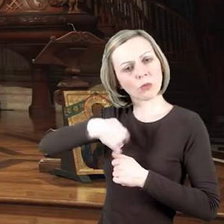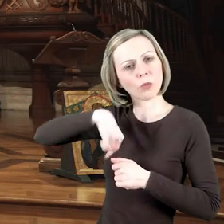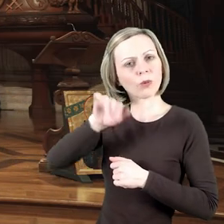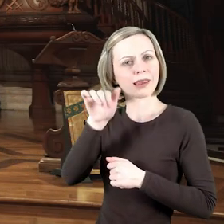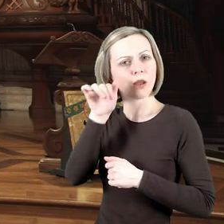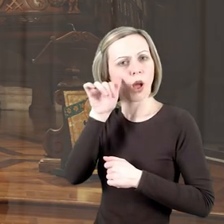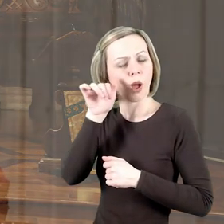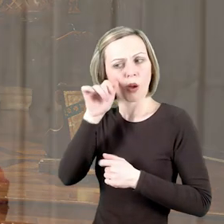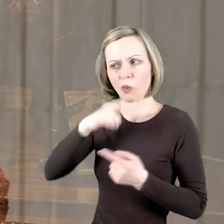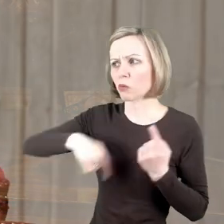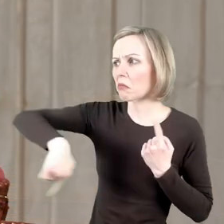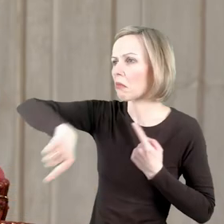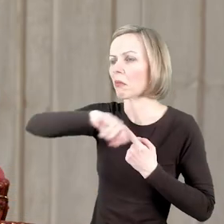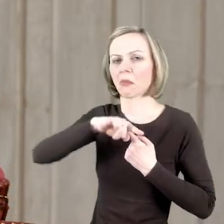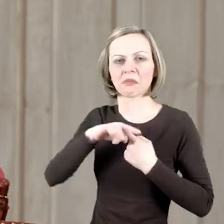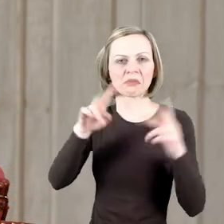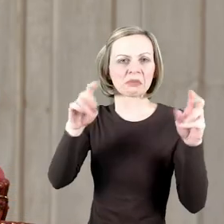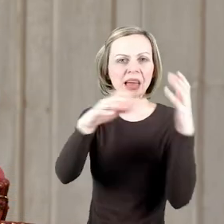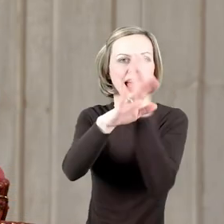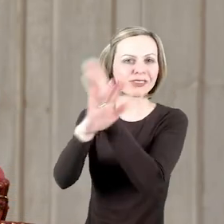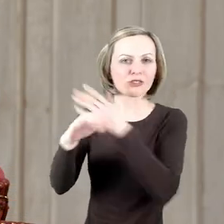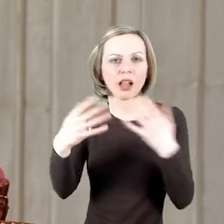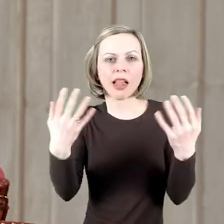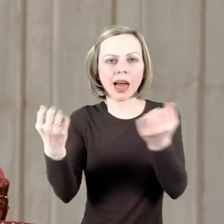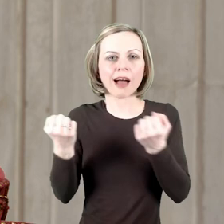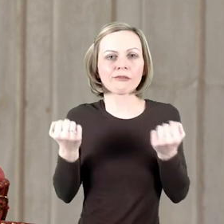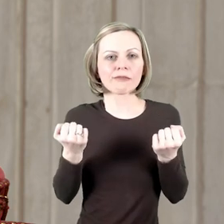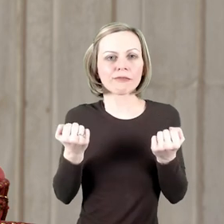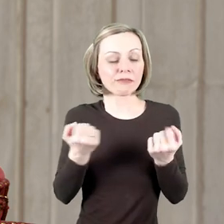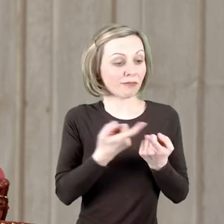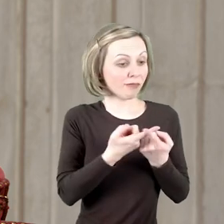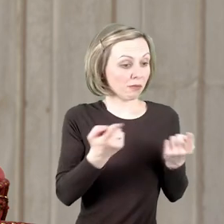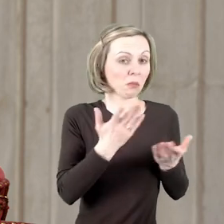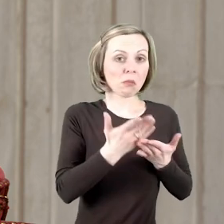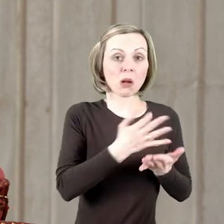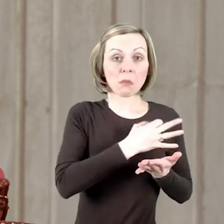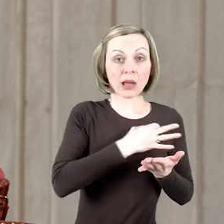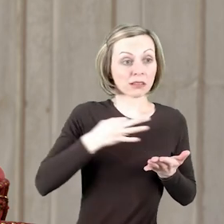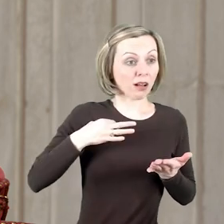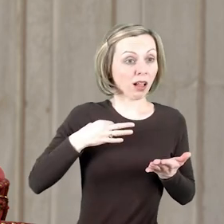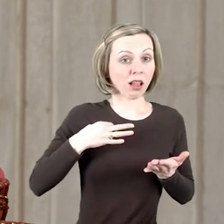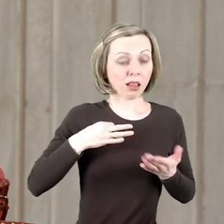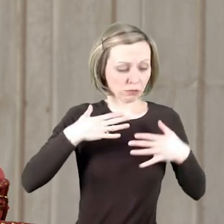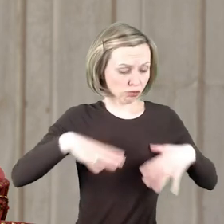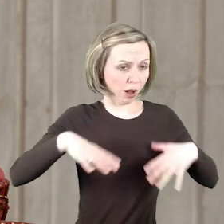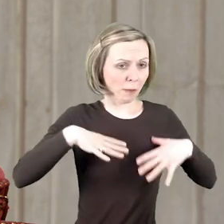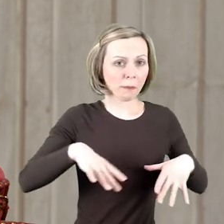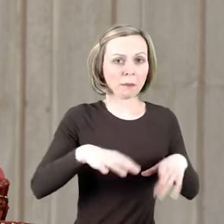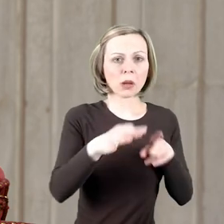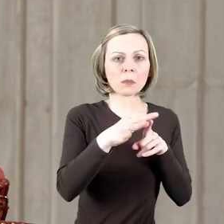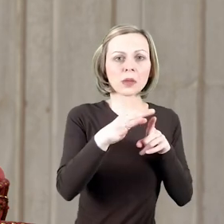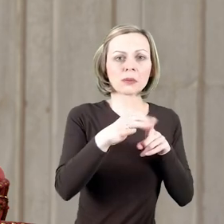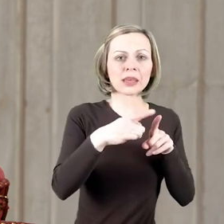we may be more aware of the angels in our own lives, not just those who appear in scrub suits or